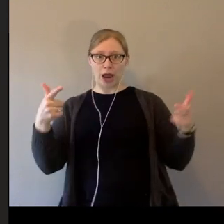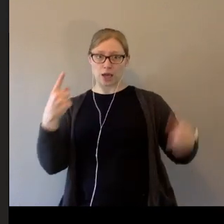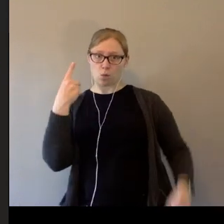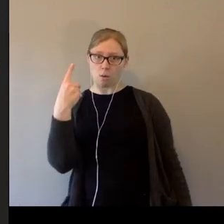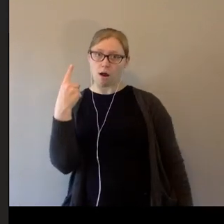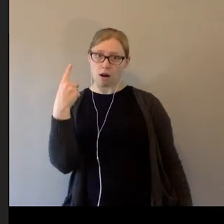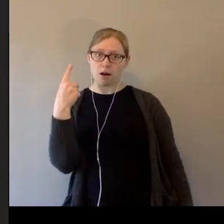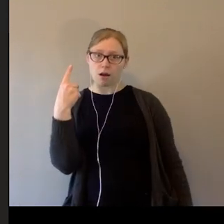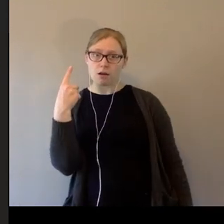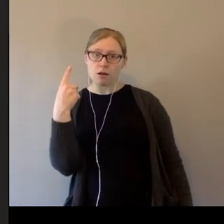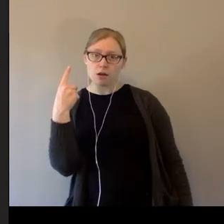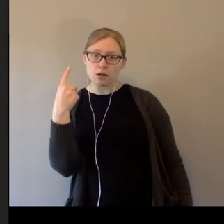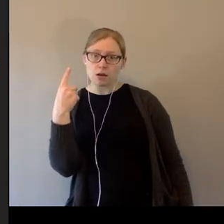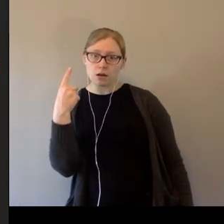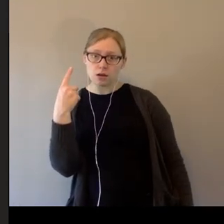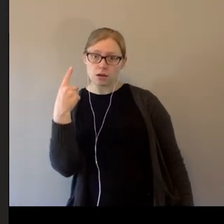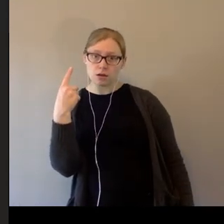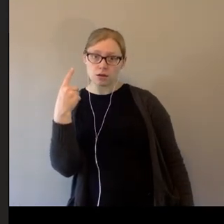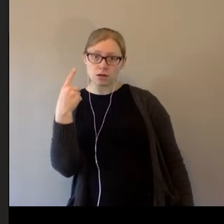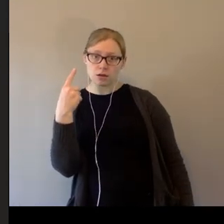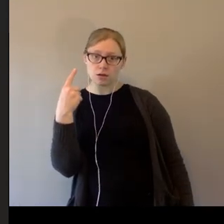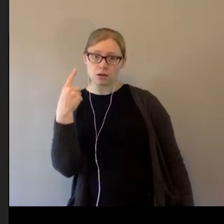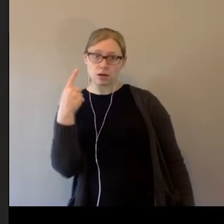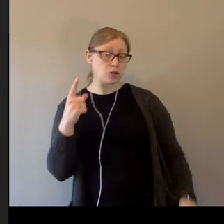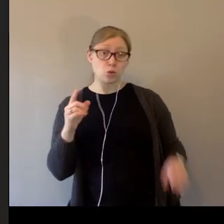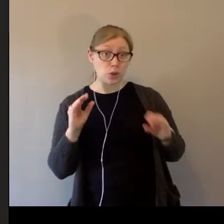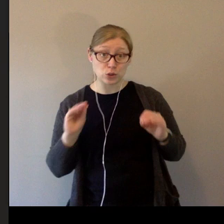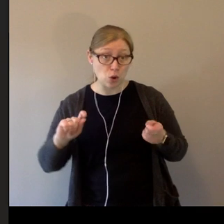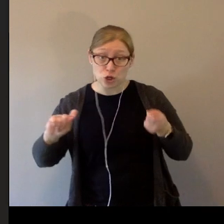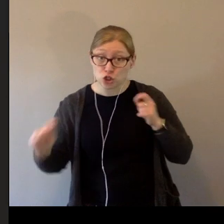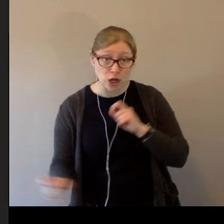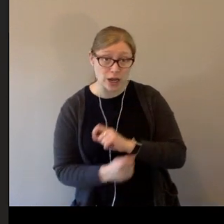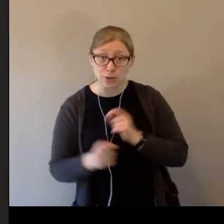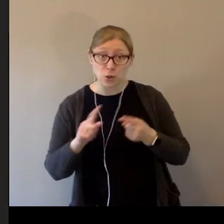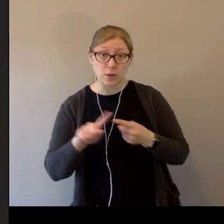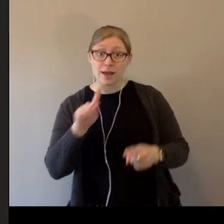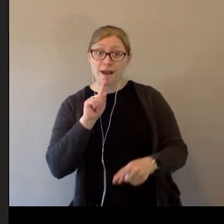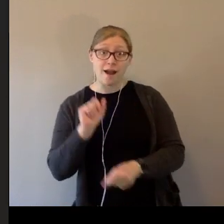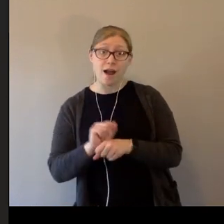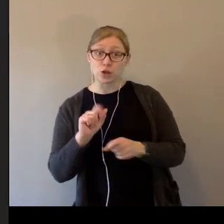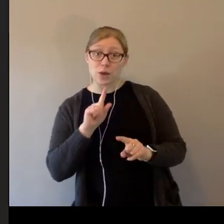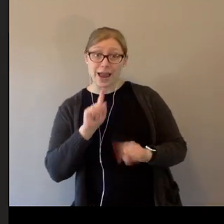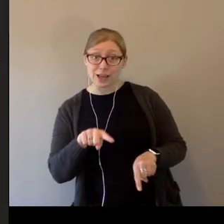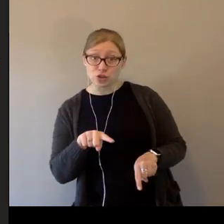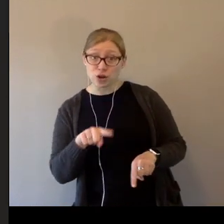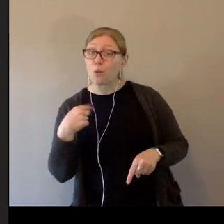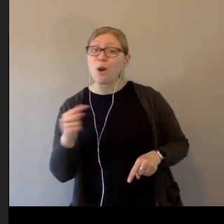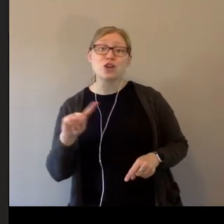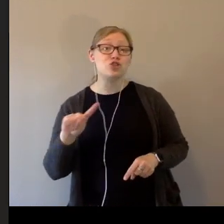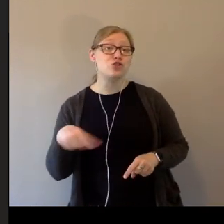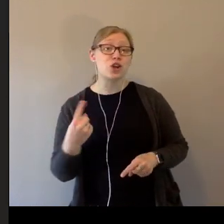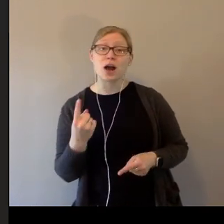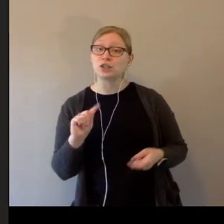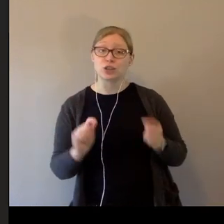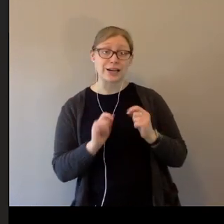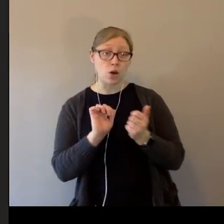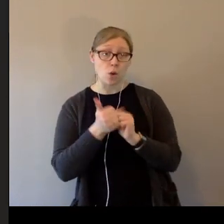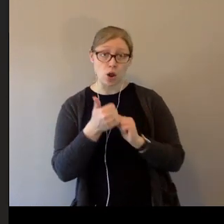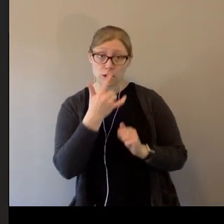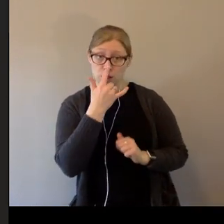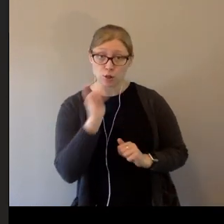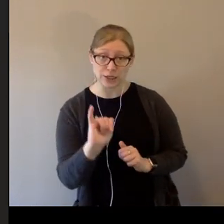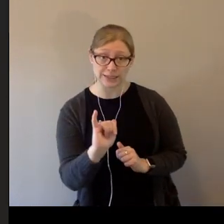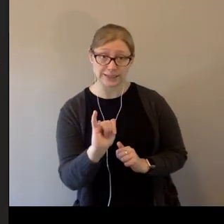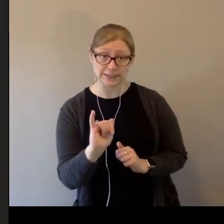1. And so there's no change to the actual answer except for the way it looks. So 1 times the square root of 2 is the square root of